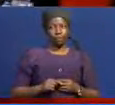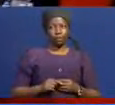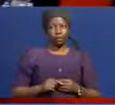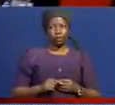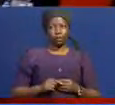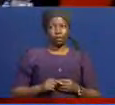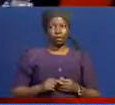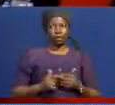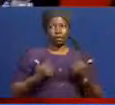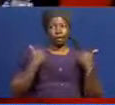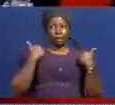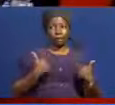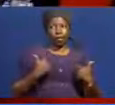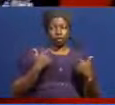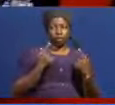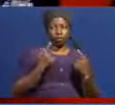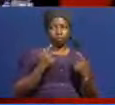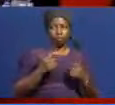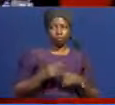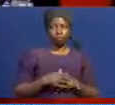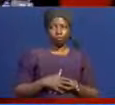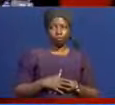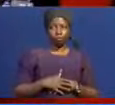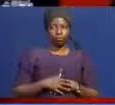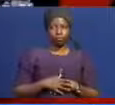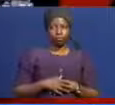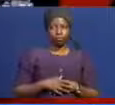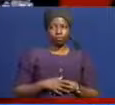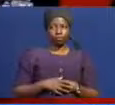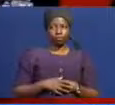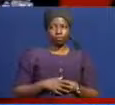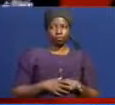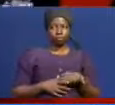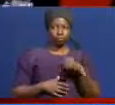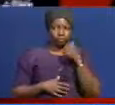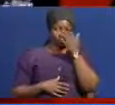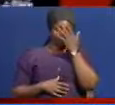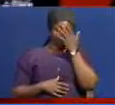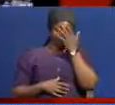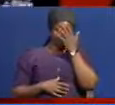I was trying to say that, Mr. Speaker. It may be lonely, but please stick there.